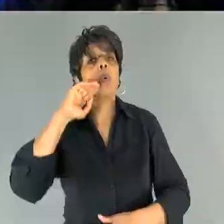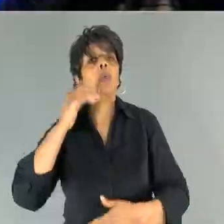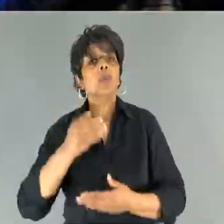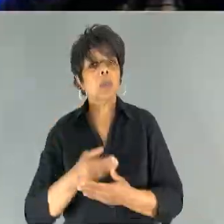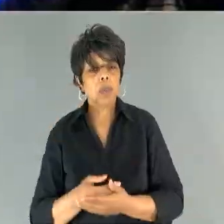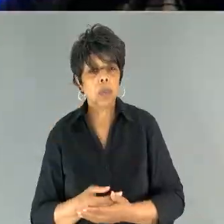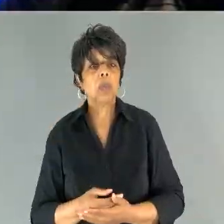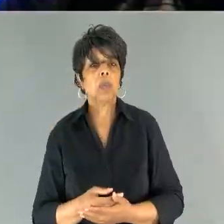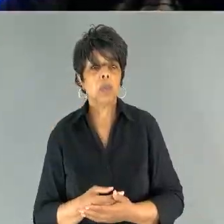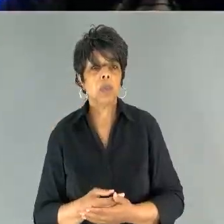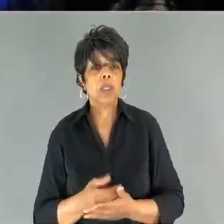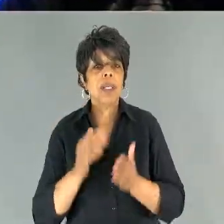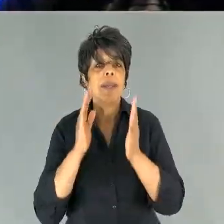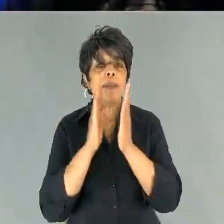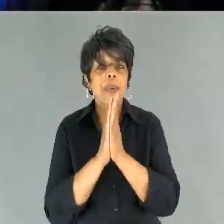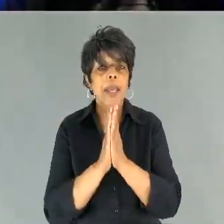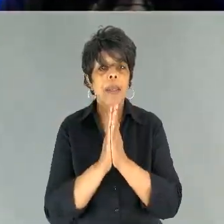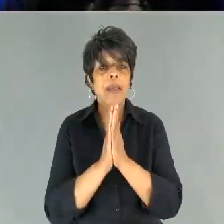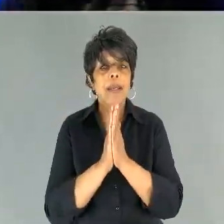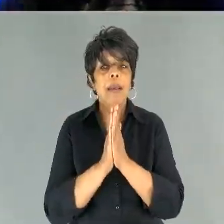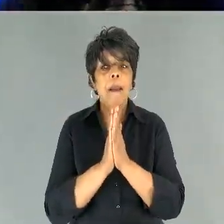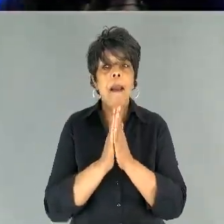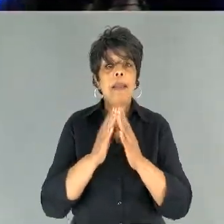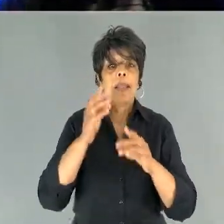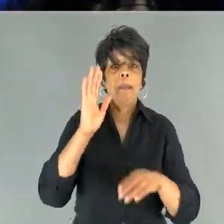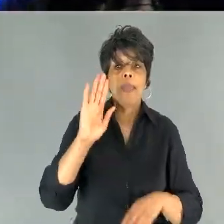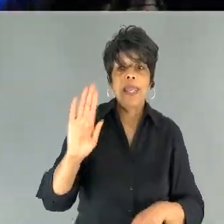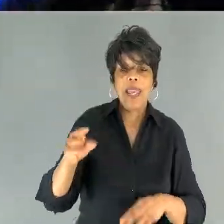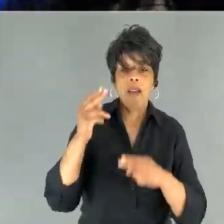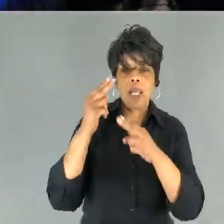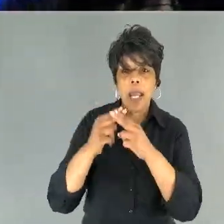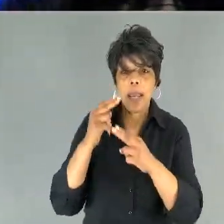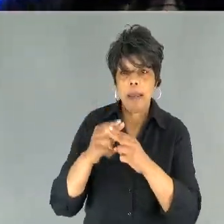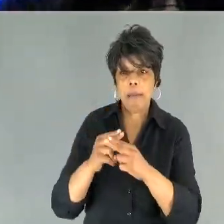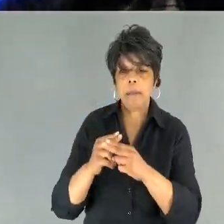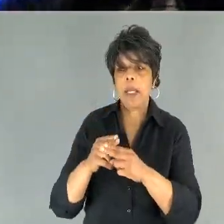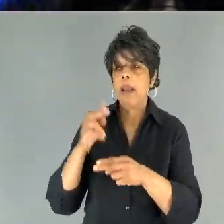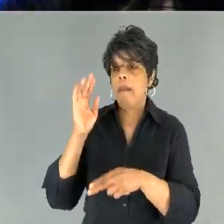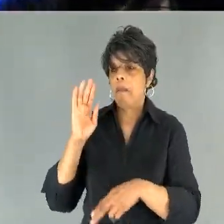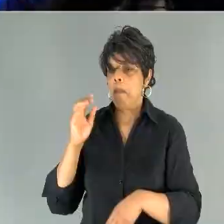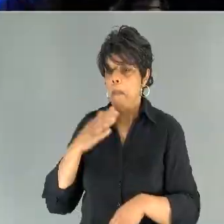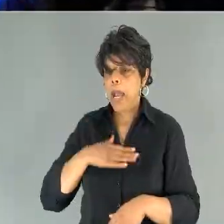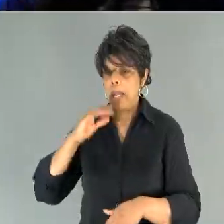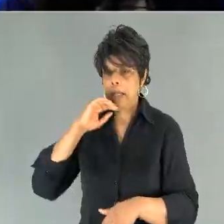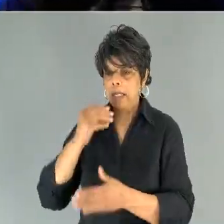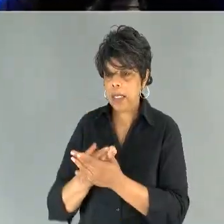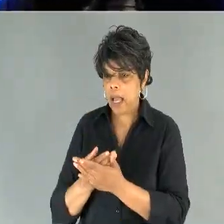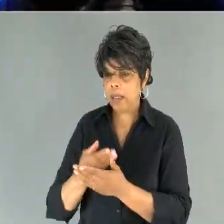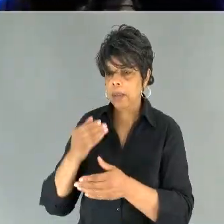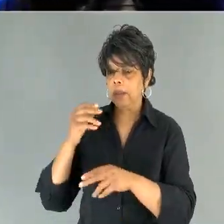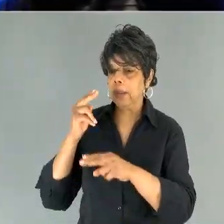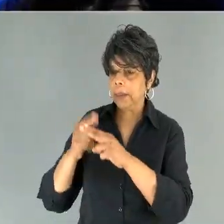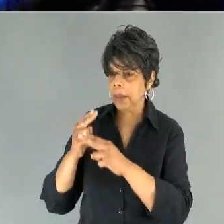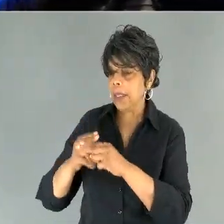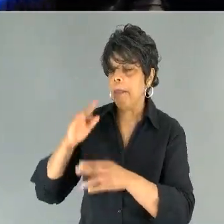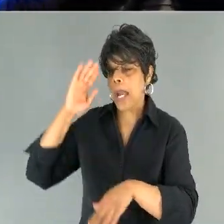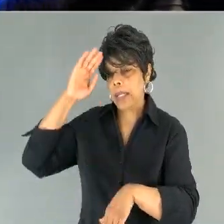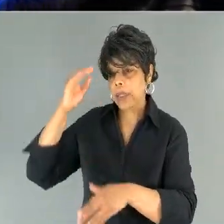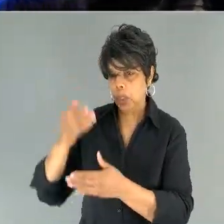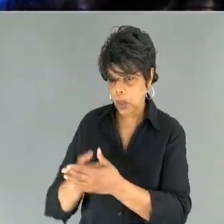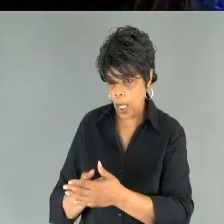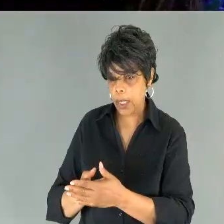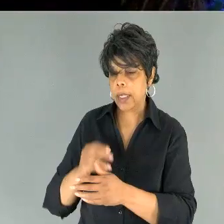them for them by name and by need. You know what they are going through. I want you to pray for